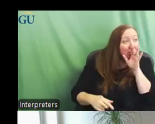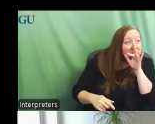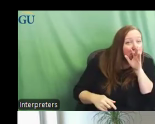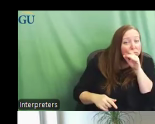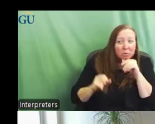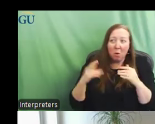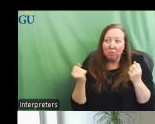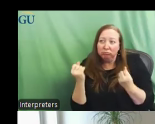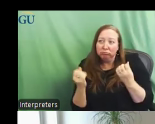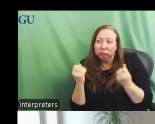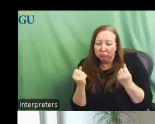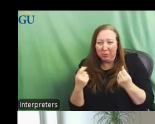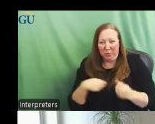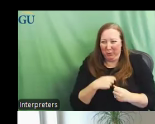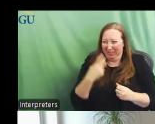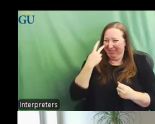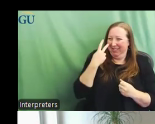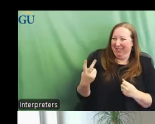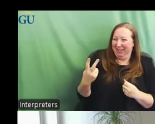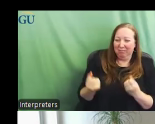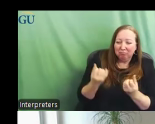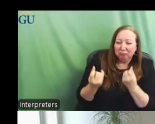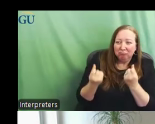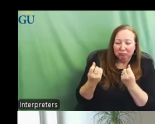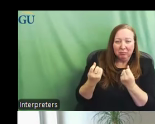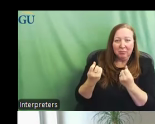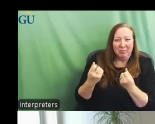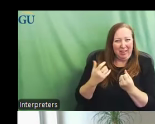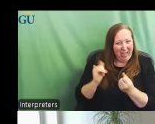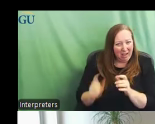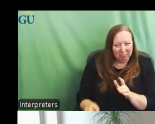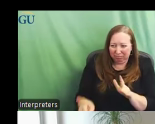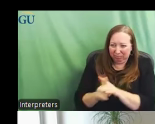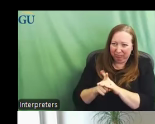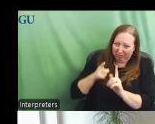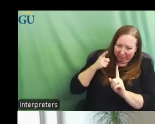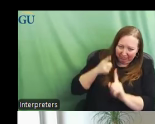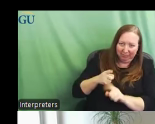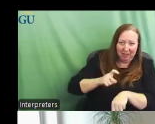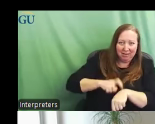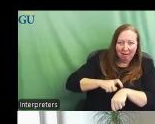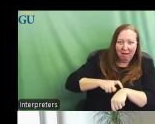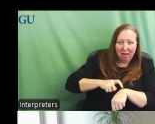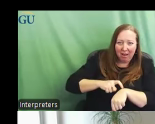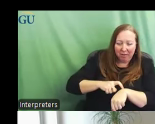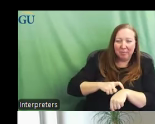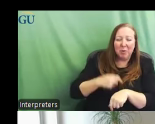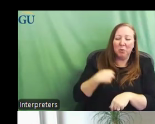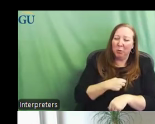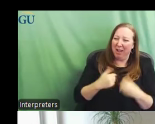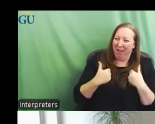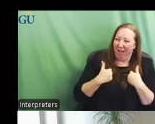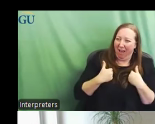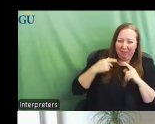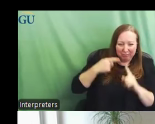canonical babbling, depending on the language, emerging on a specific time frame with specific expectations. And if we